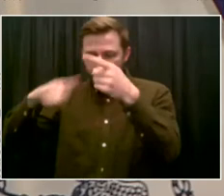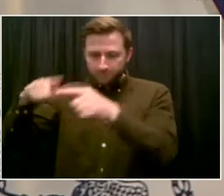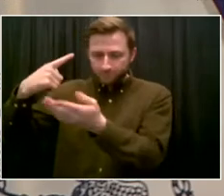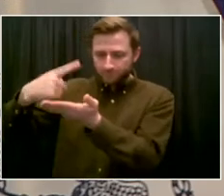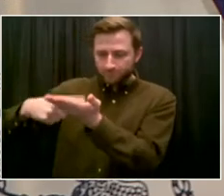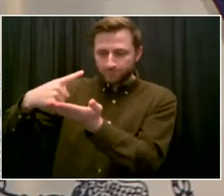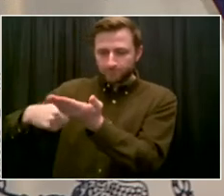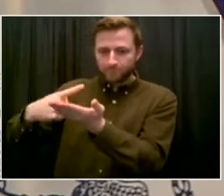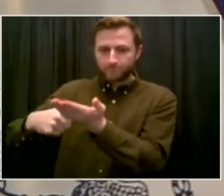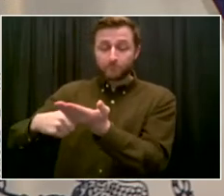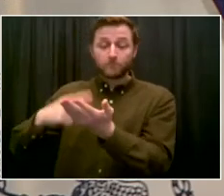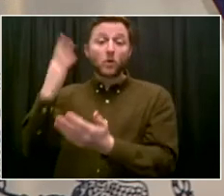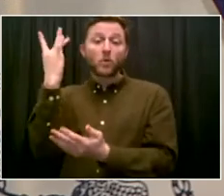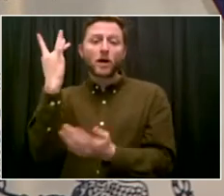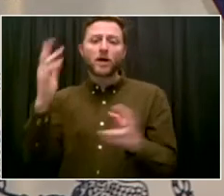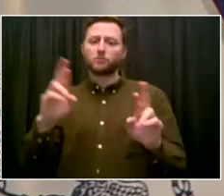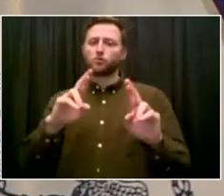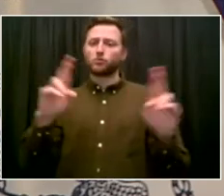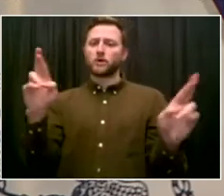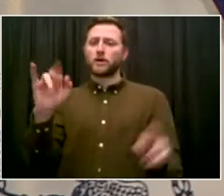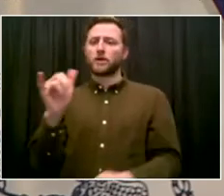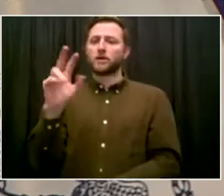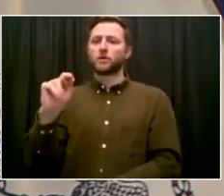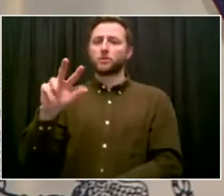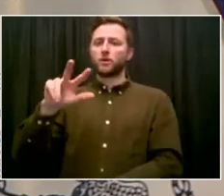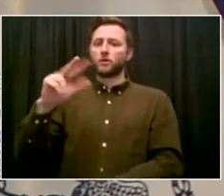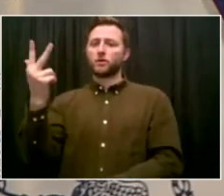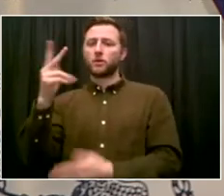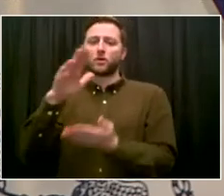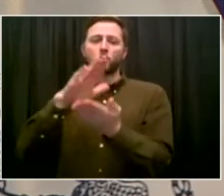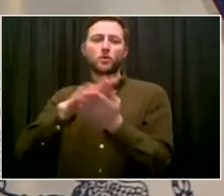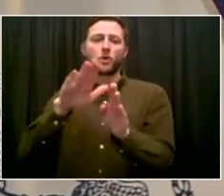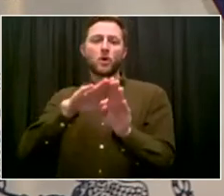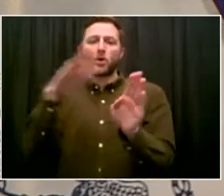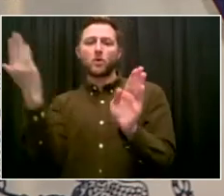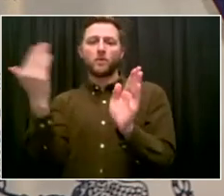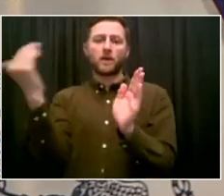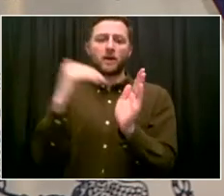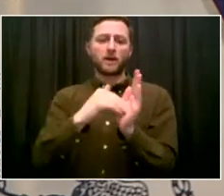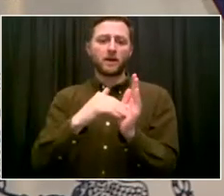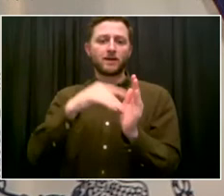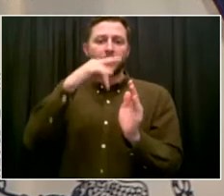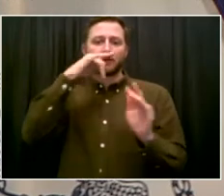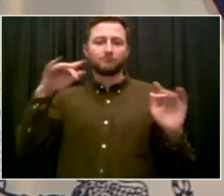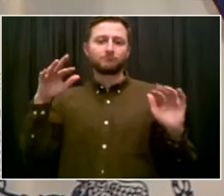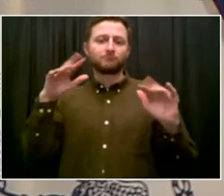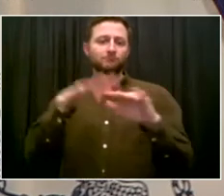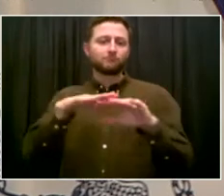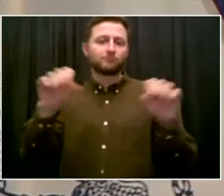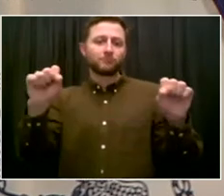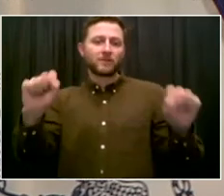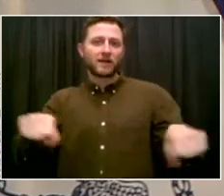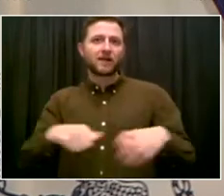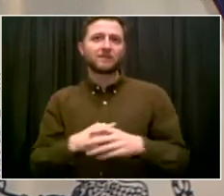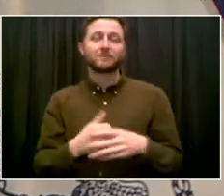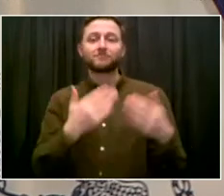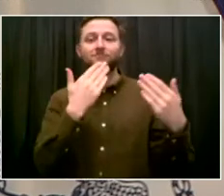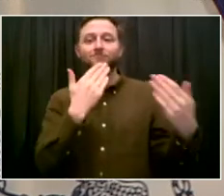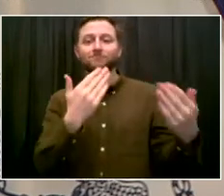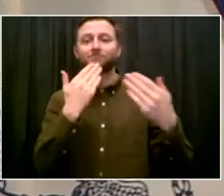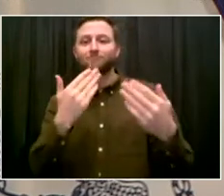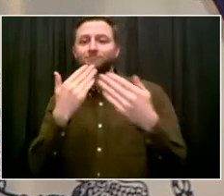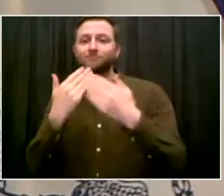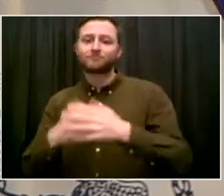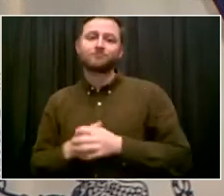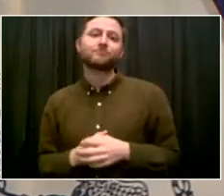everything you've done to protect your kids. And thank you to every parent who's gone out and gotten your child vaccinated. But I want to urge the parents, particularly